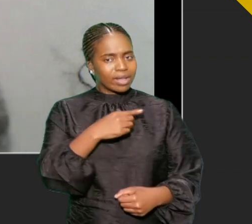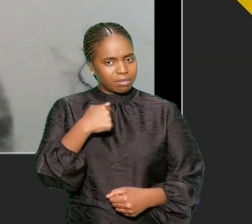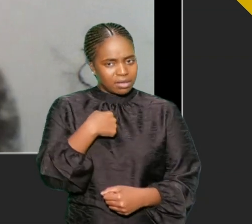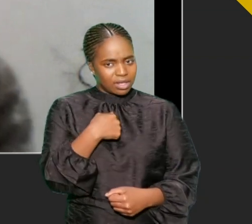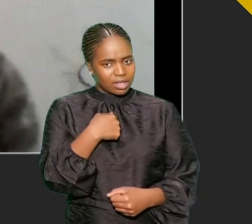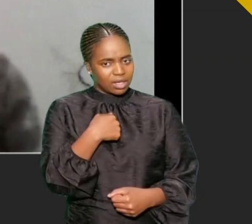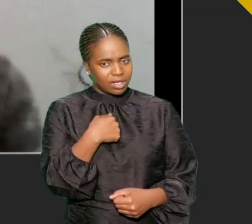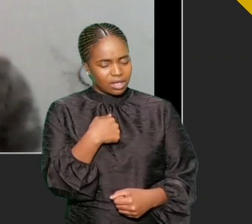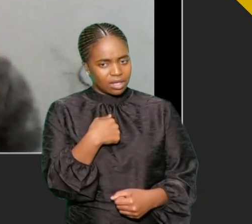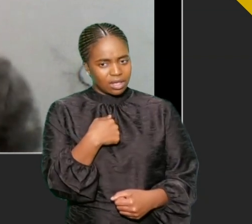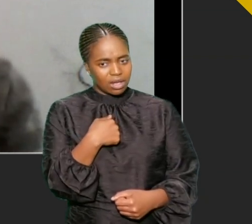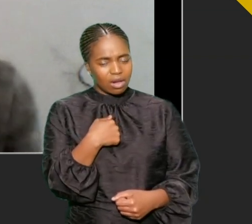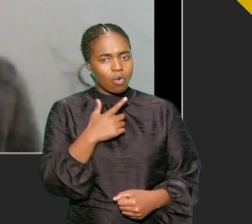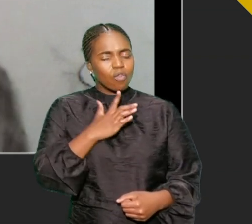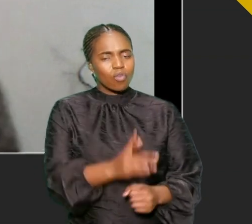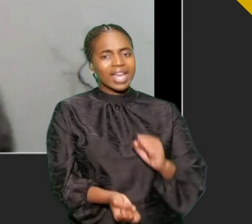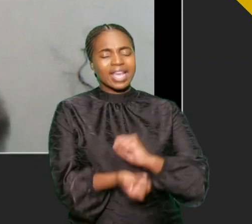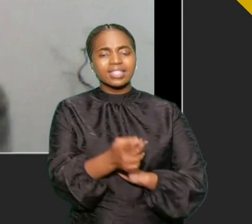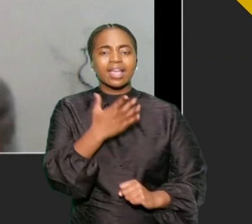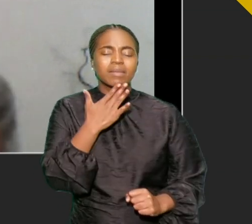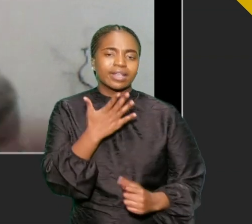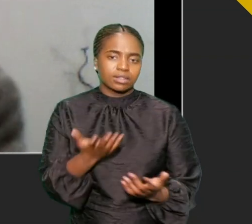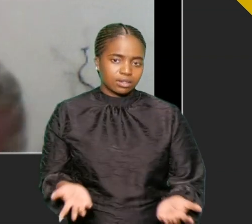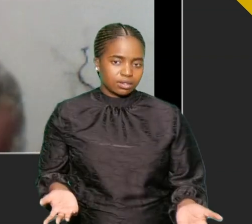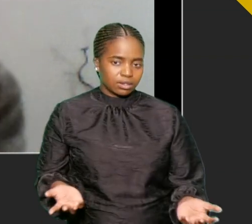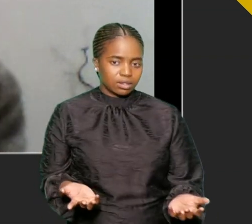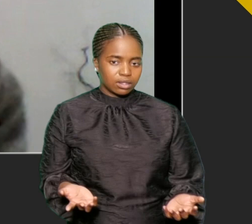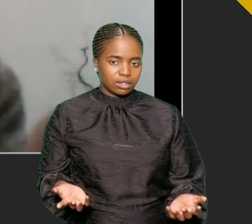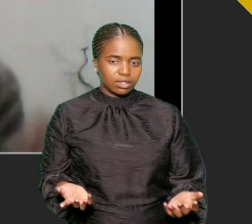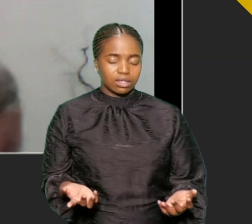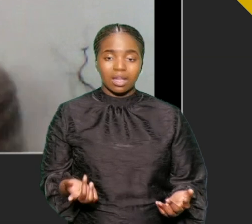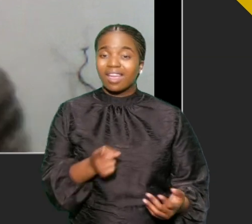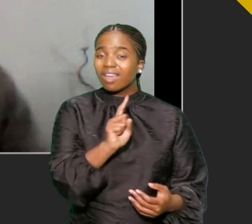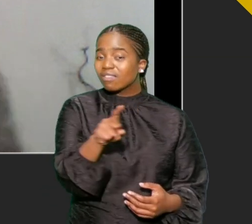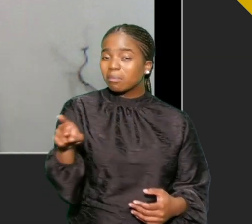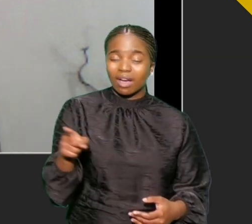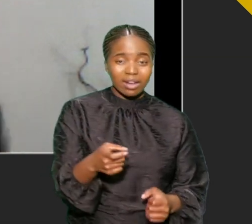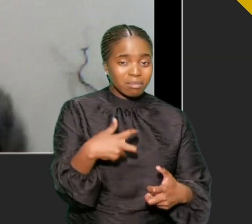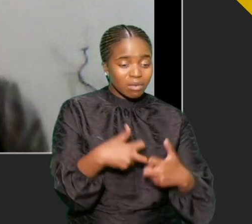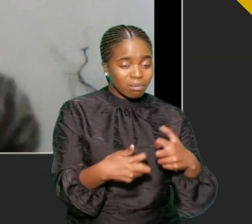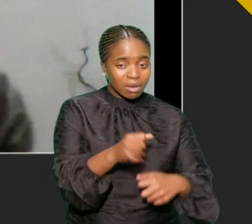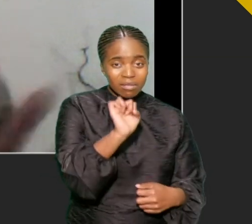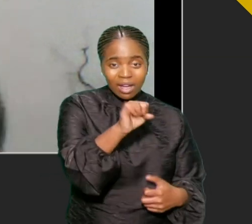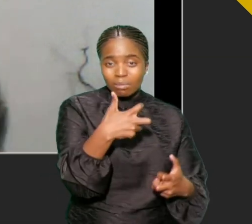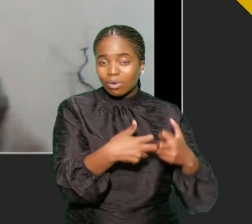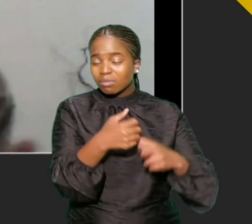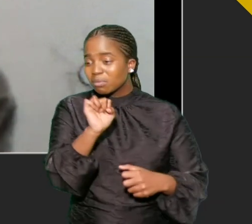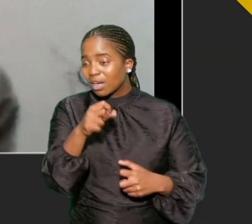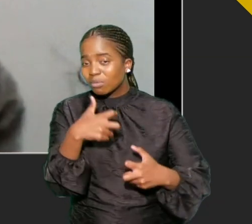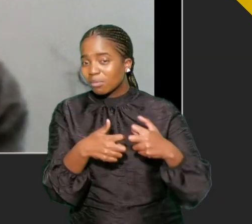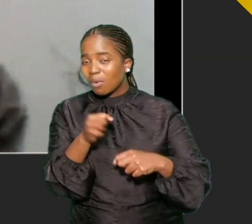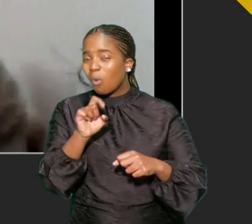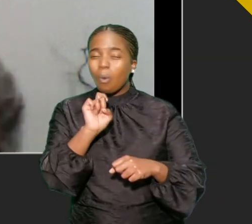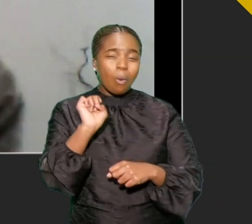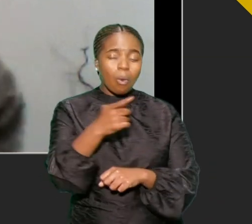it happened too. Which is true. No one is not going through anything besides the corona, because the illnesses, everyone